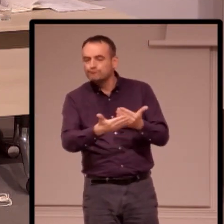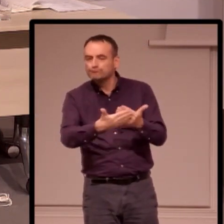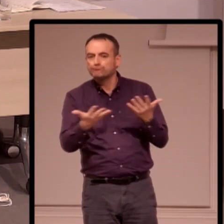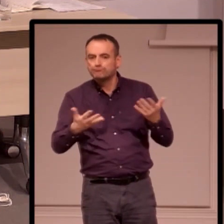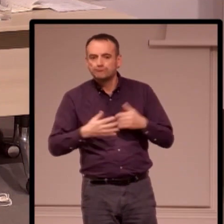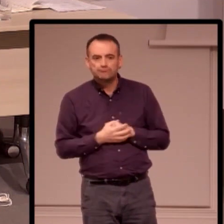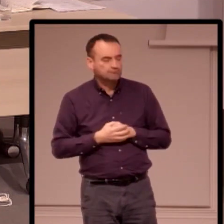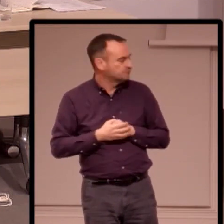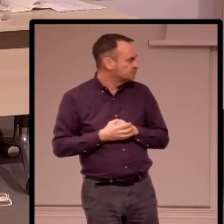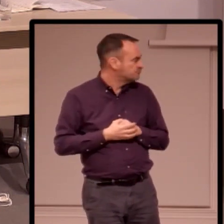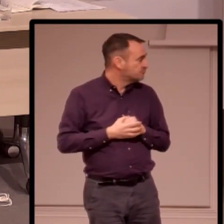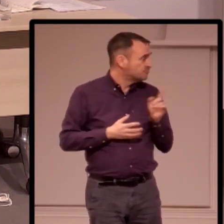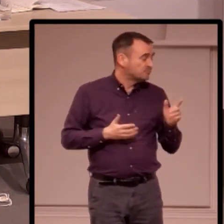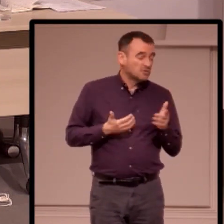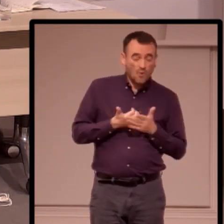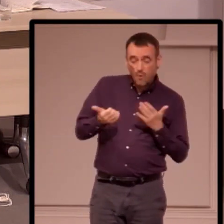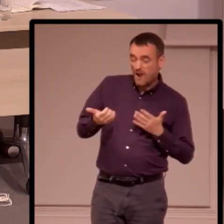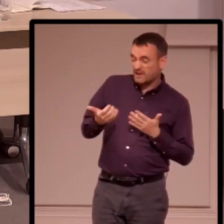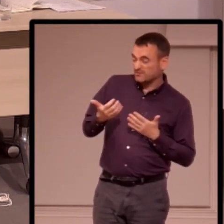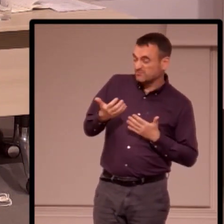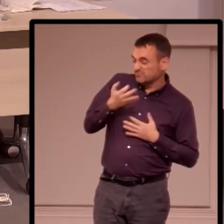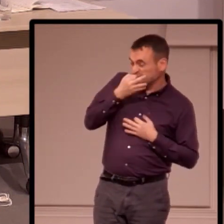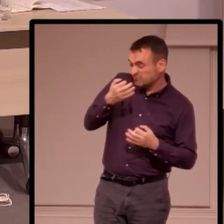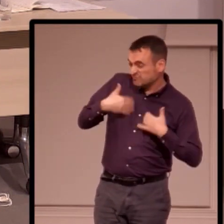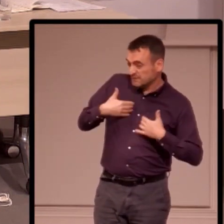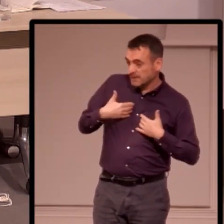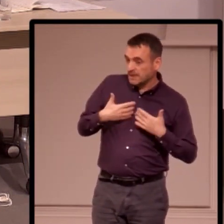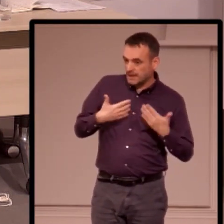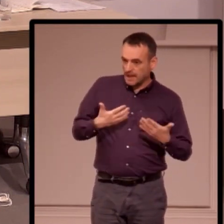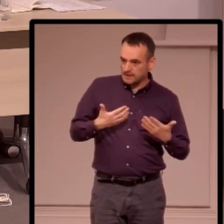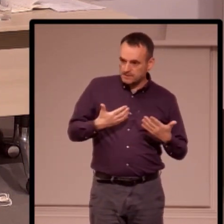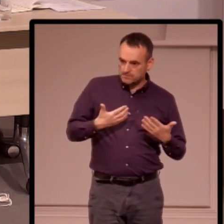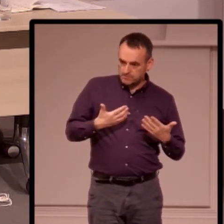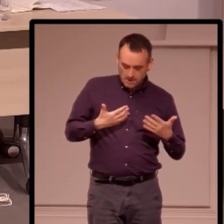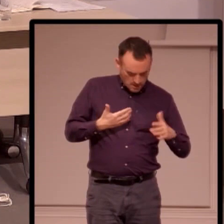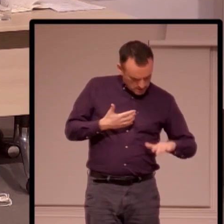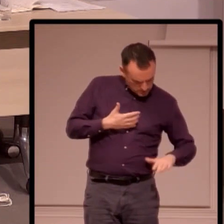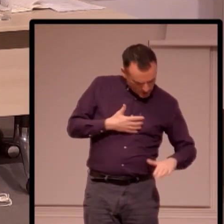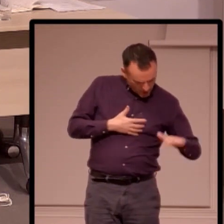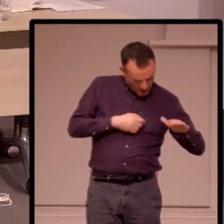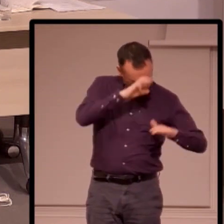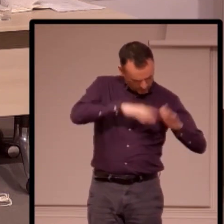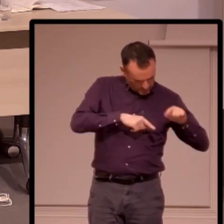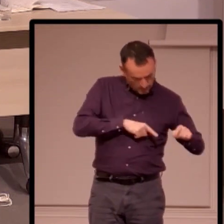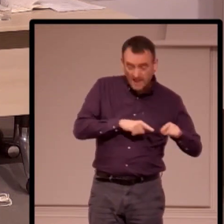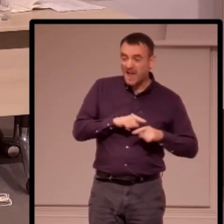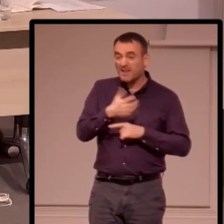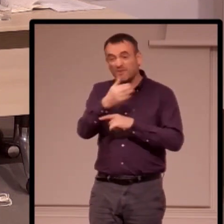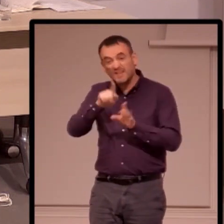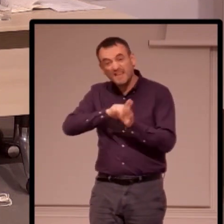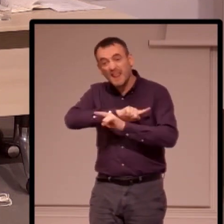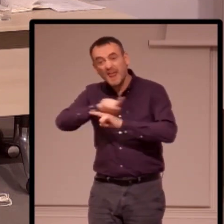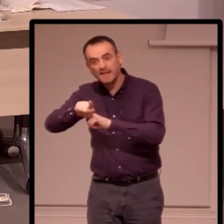Yeah. It's always fascinating, I think, how an experience stays with an adult. So you might be talking to someone 50 years on from